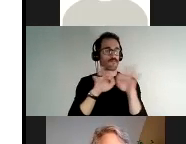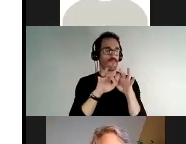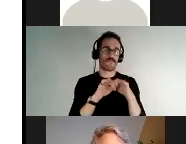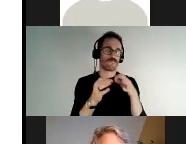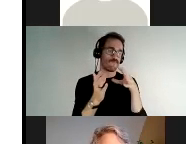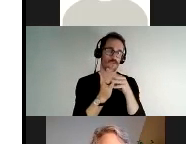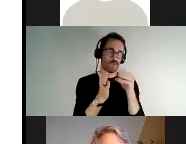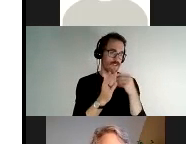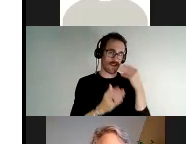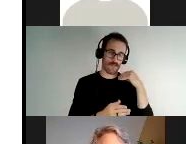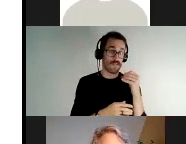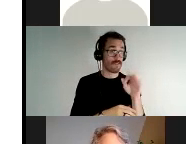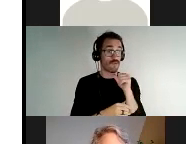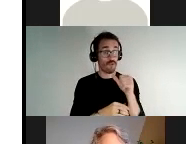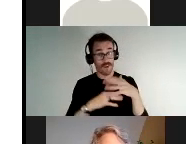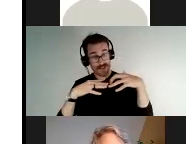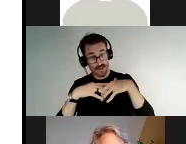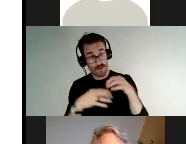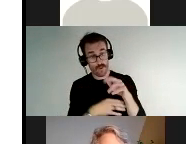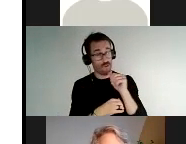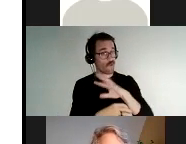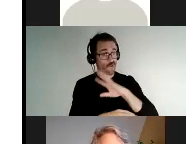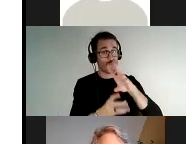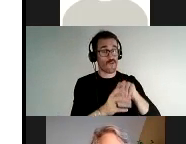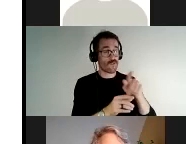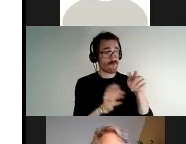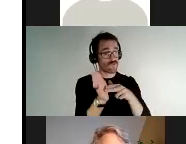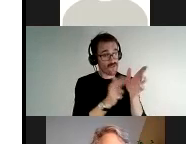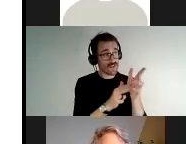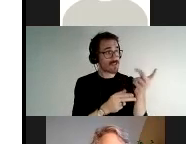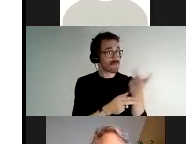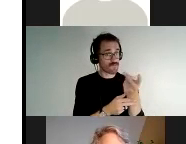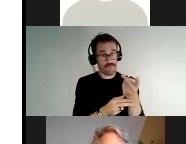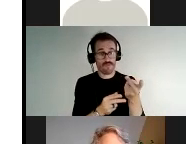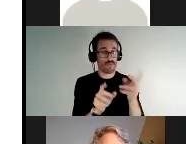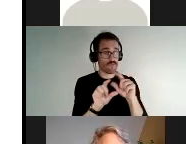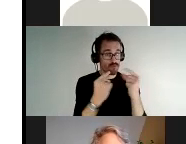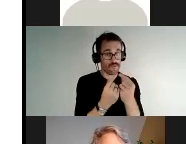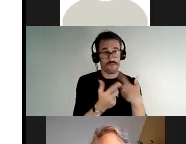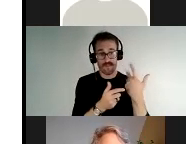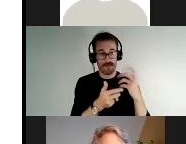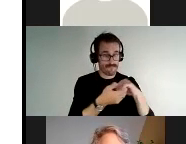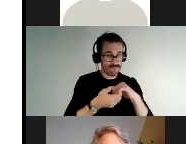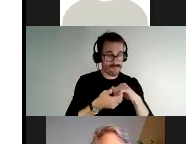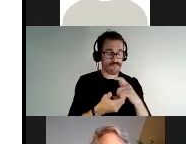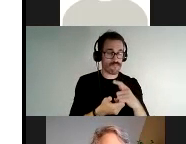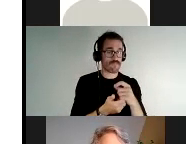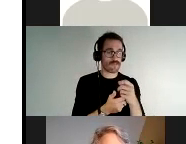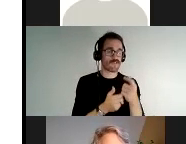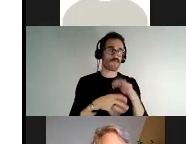involved with the treaties and with what's going on across Canada. So thank you for that.